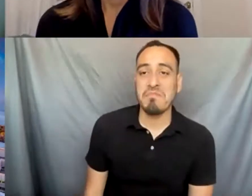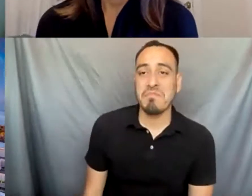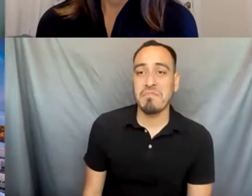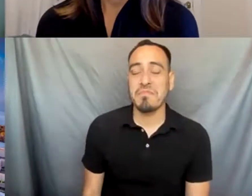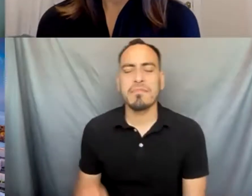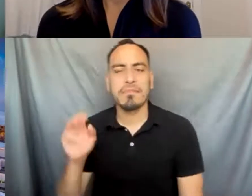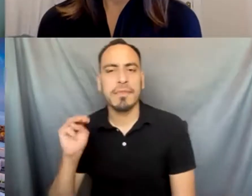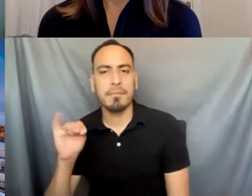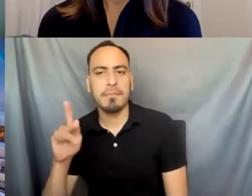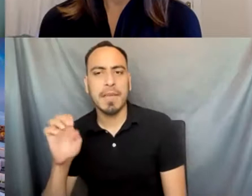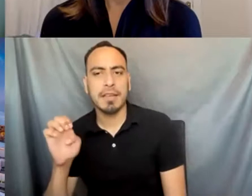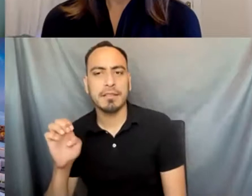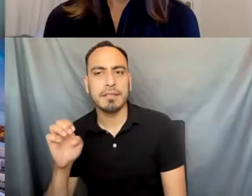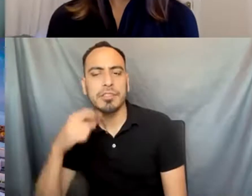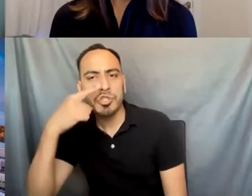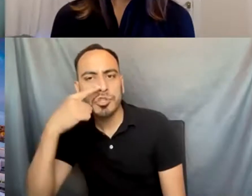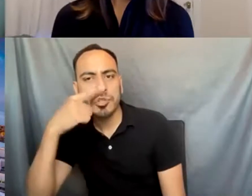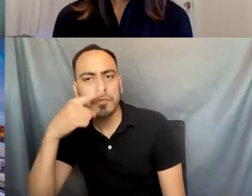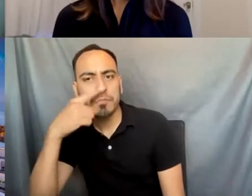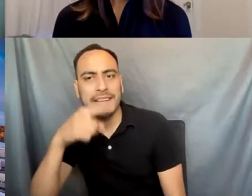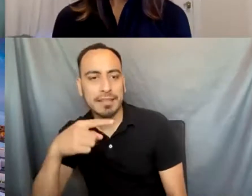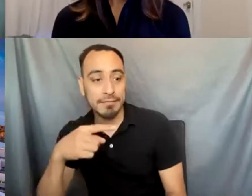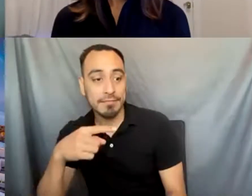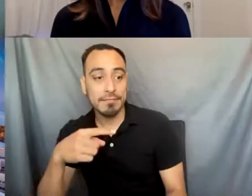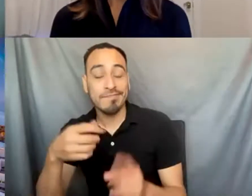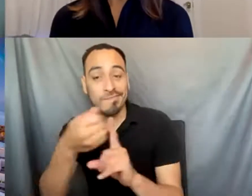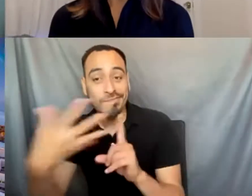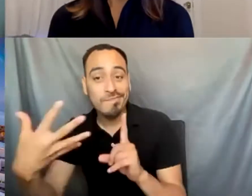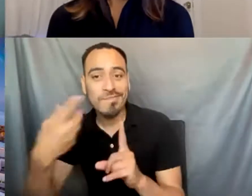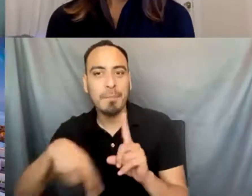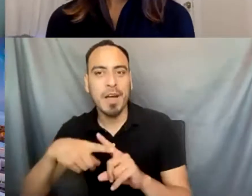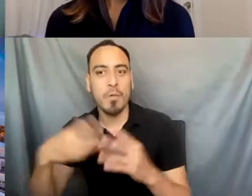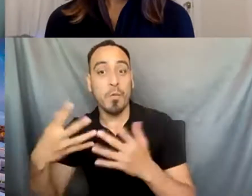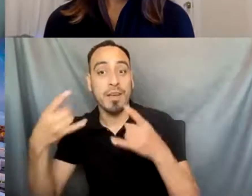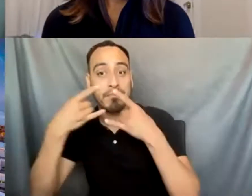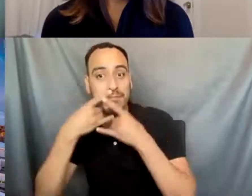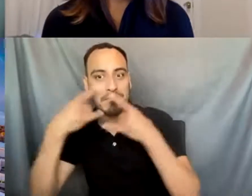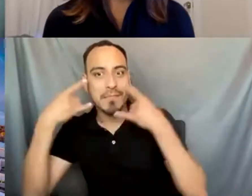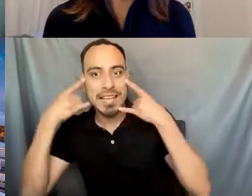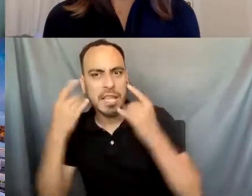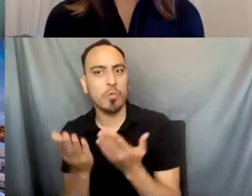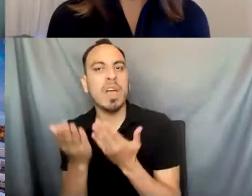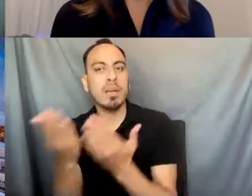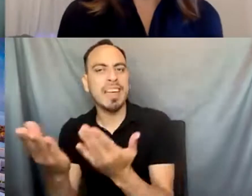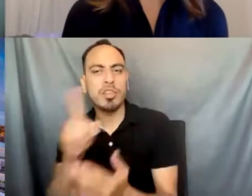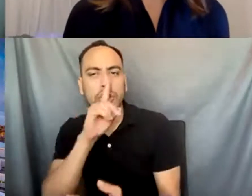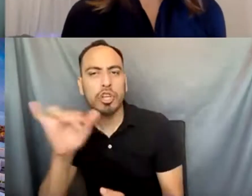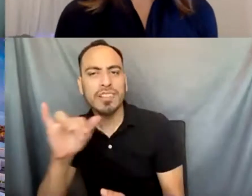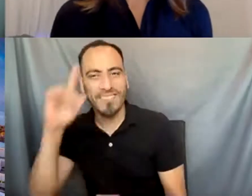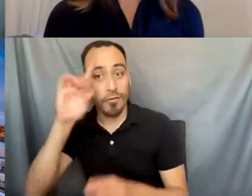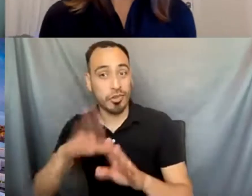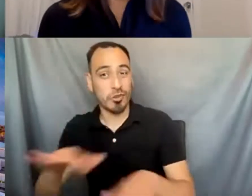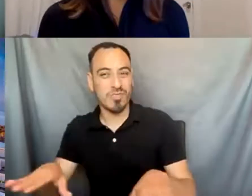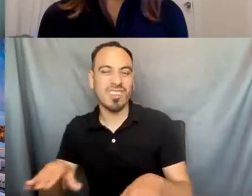Can you please speak to what masking recommendation will look like for children, especially under 12 years old, over the summer and